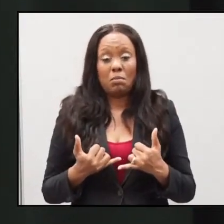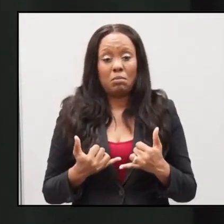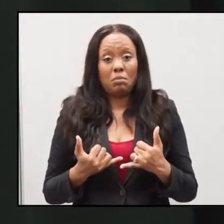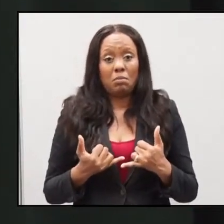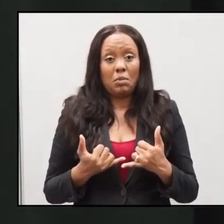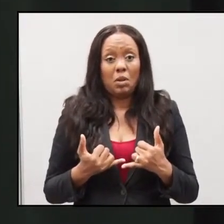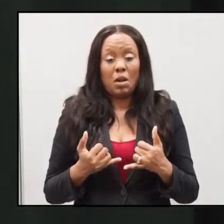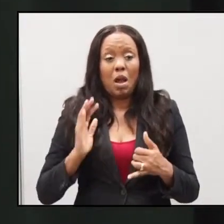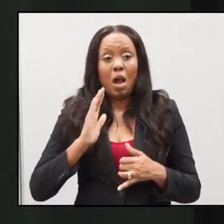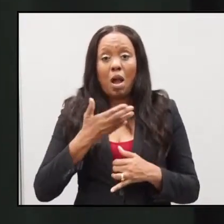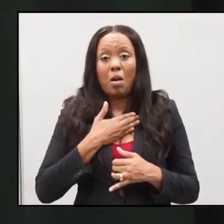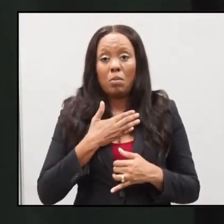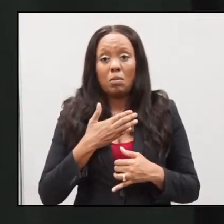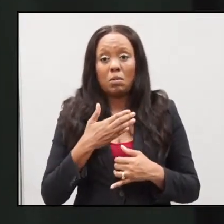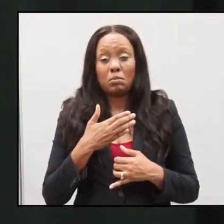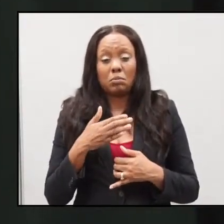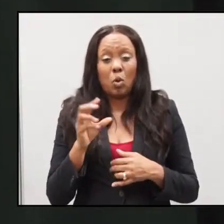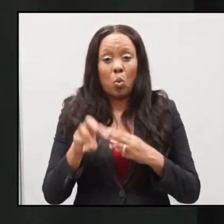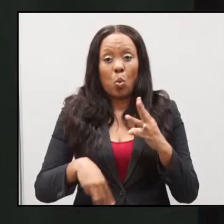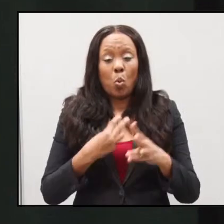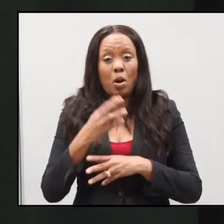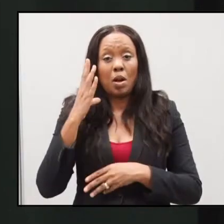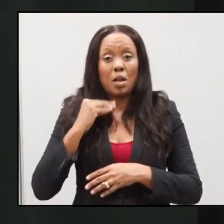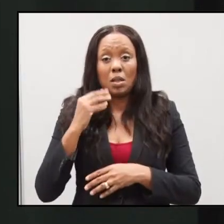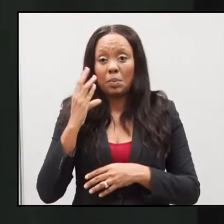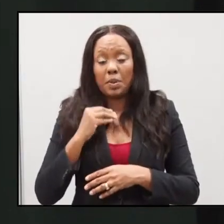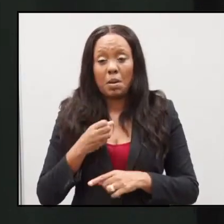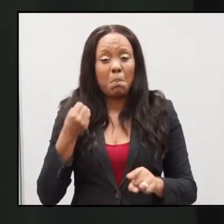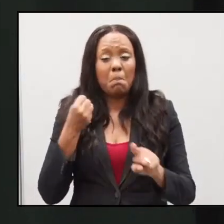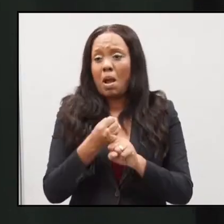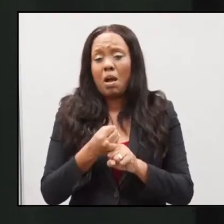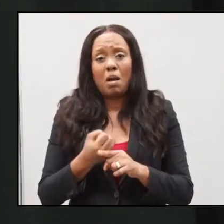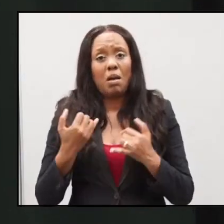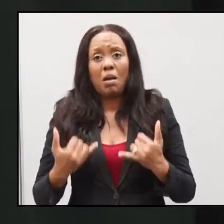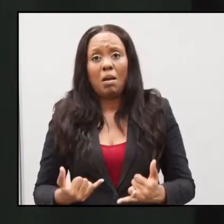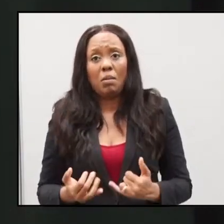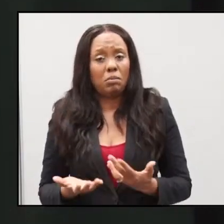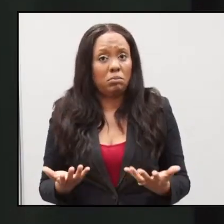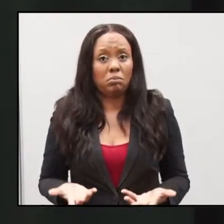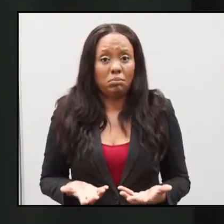We equally are the place where